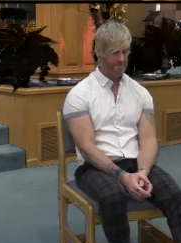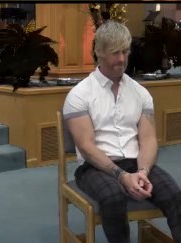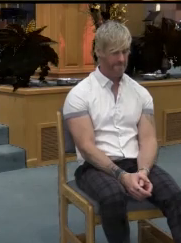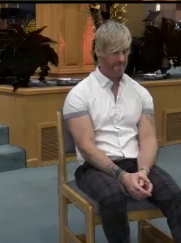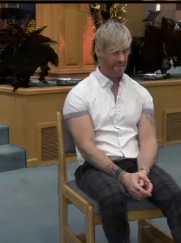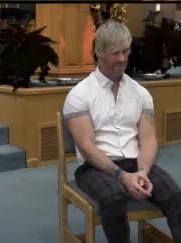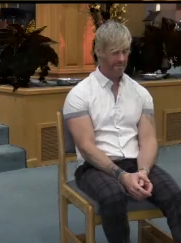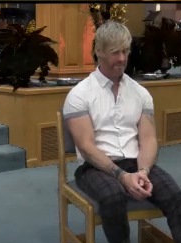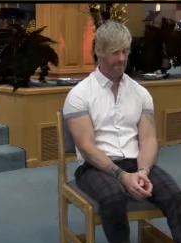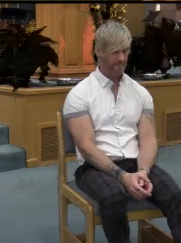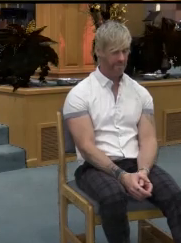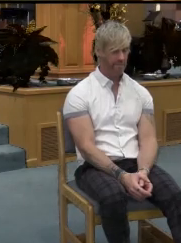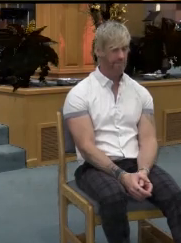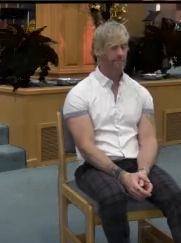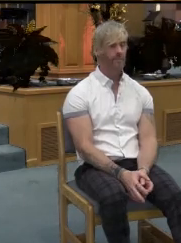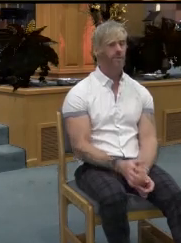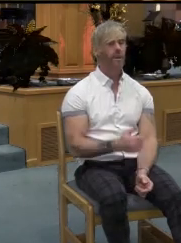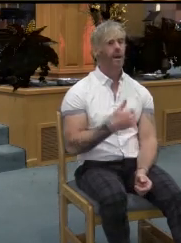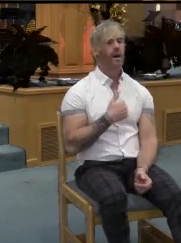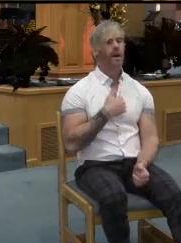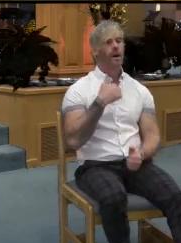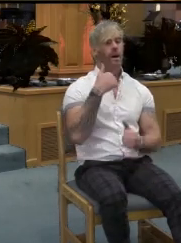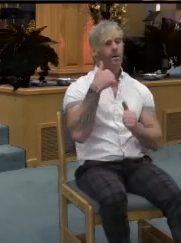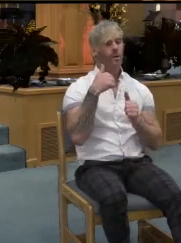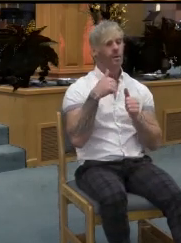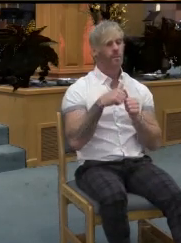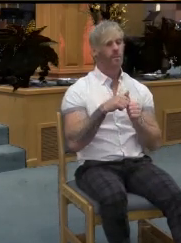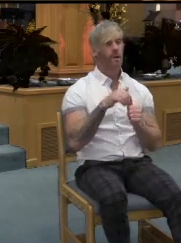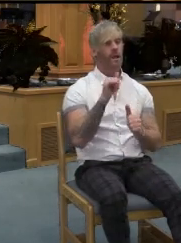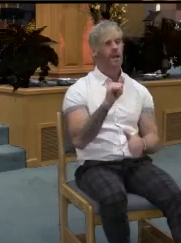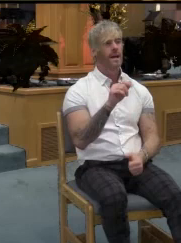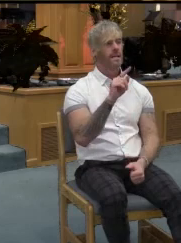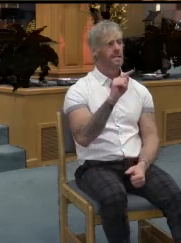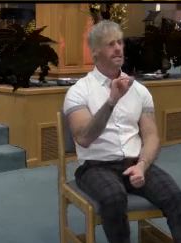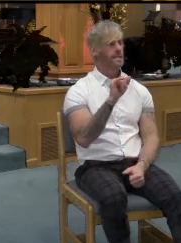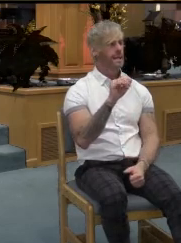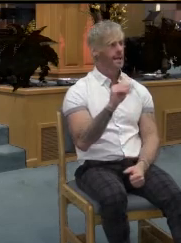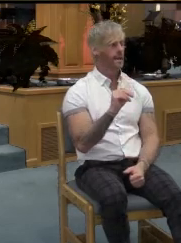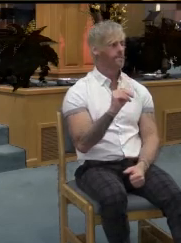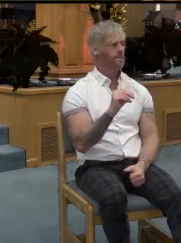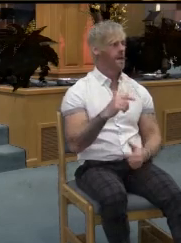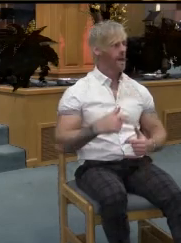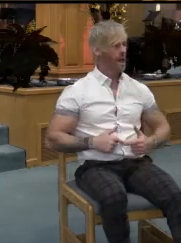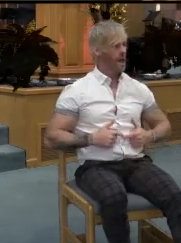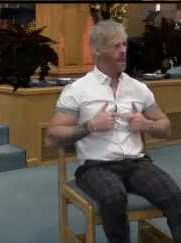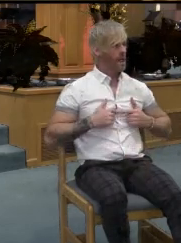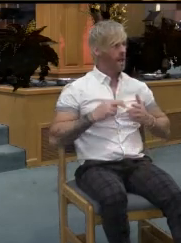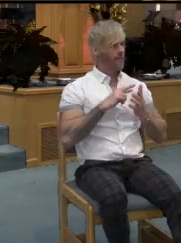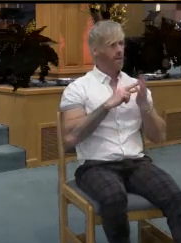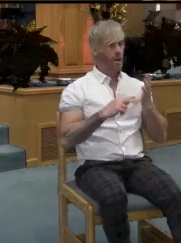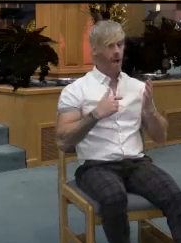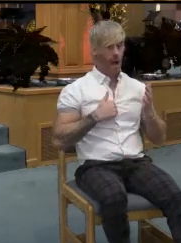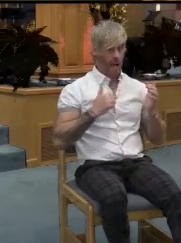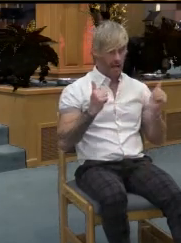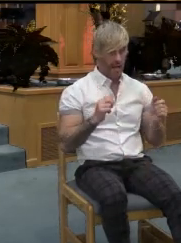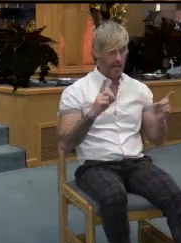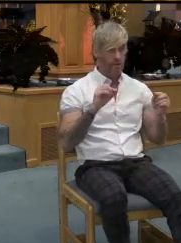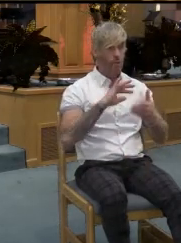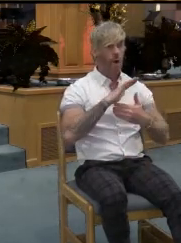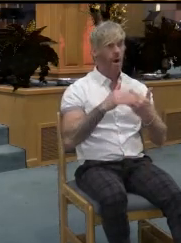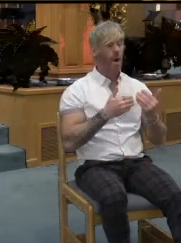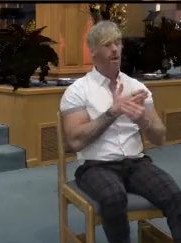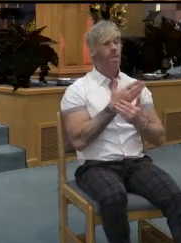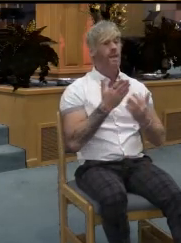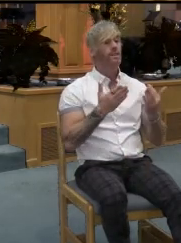goes. And I remember that was, y'all remember that was Tim's life verse. I can do all things through Christ who strengthens